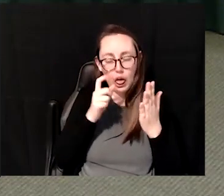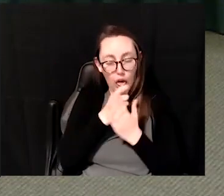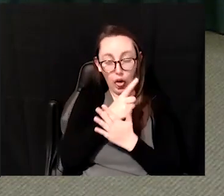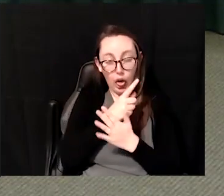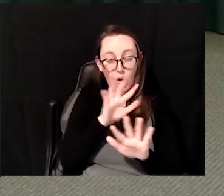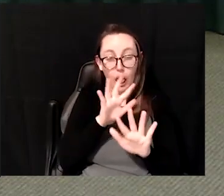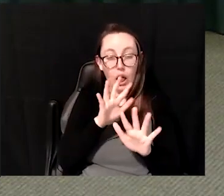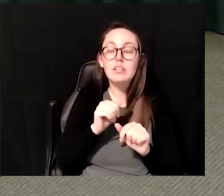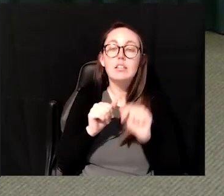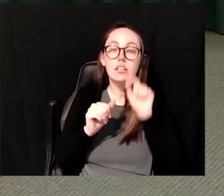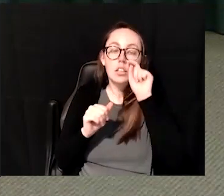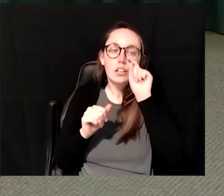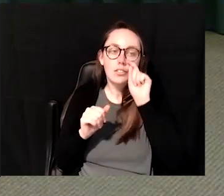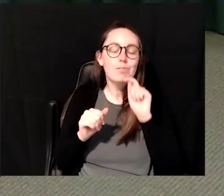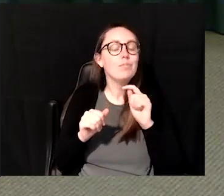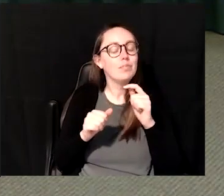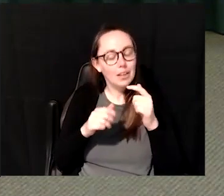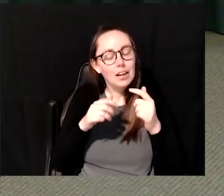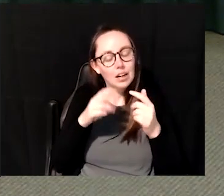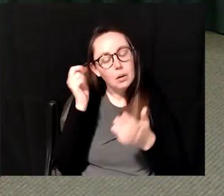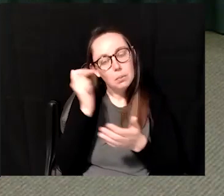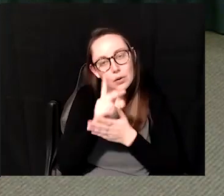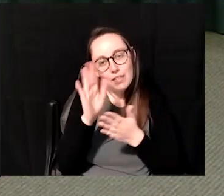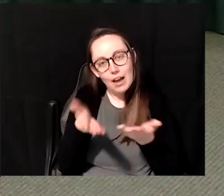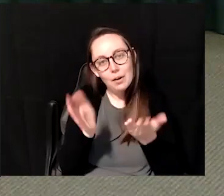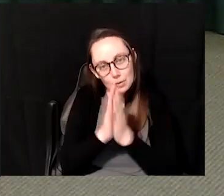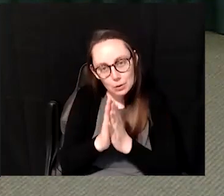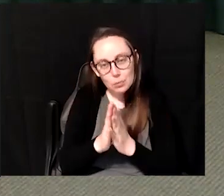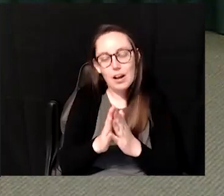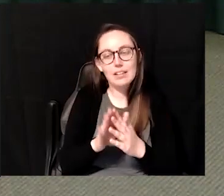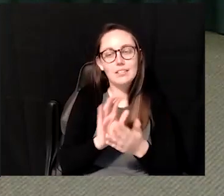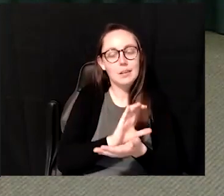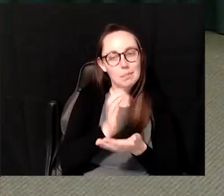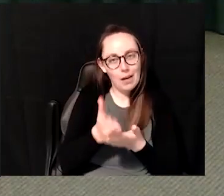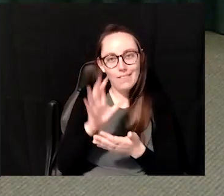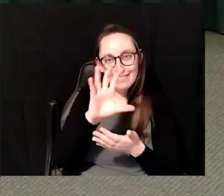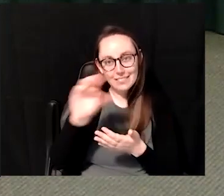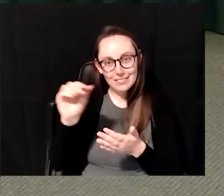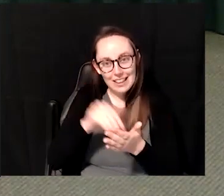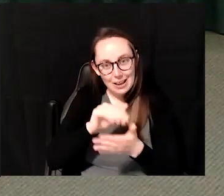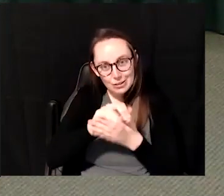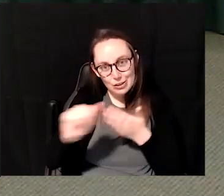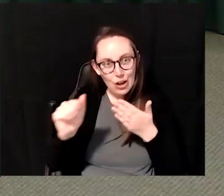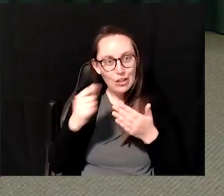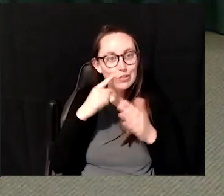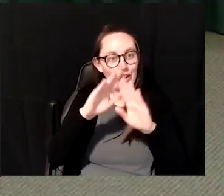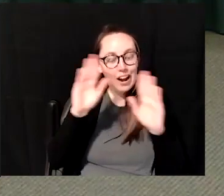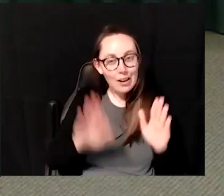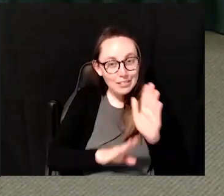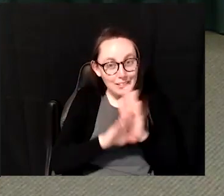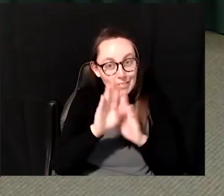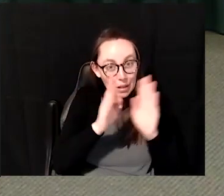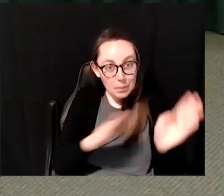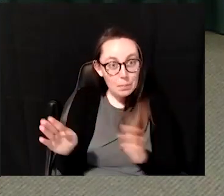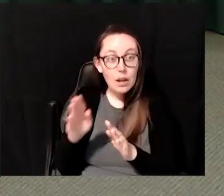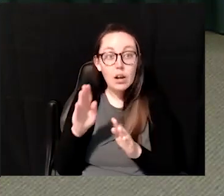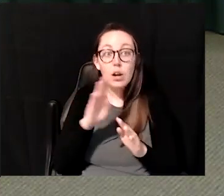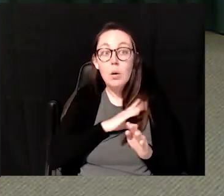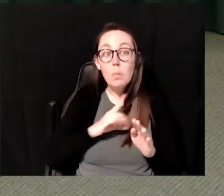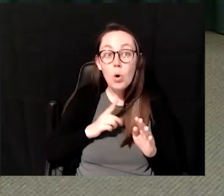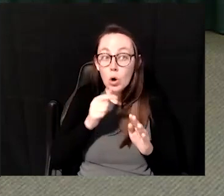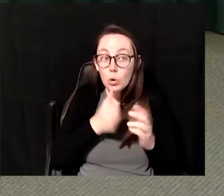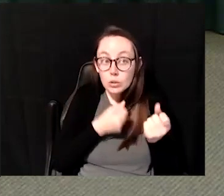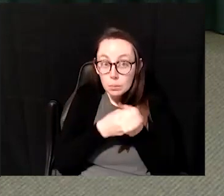proudy for financial support in the amount of five uh fifty thousand dollars for Housing Development planning four members all those in favor